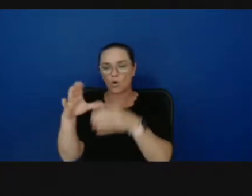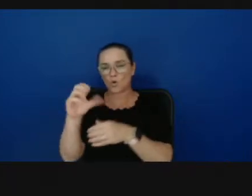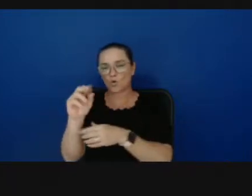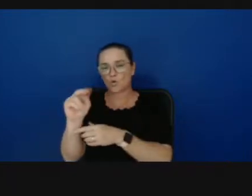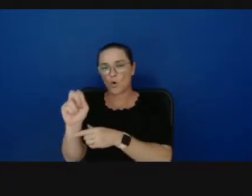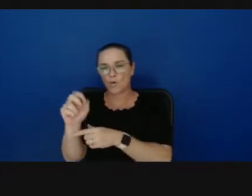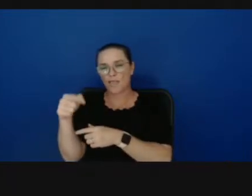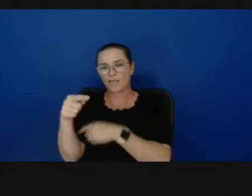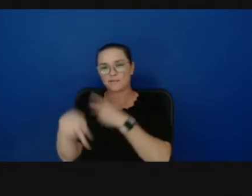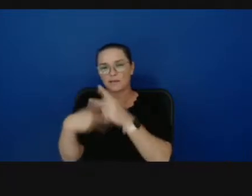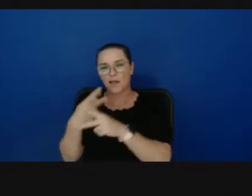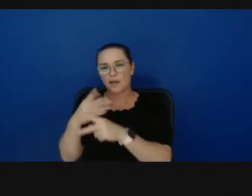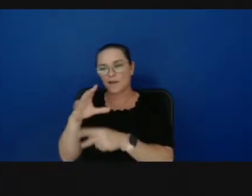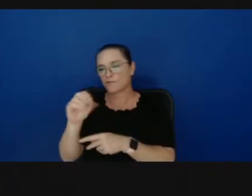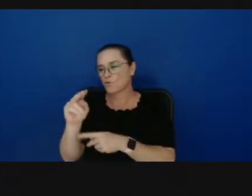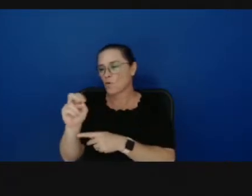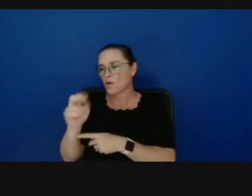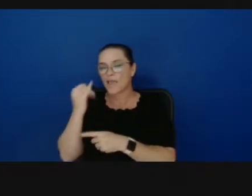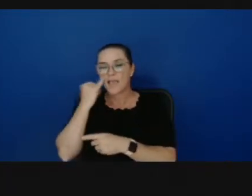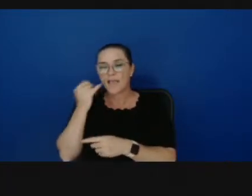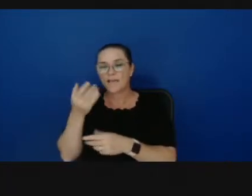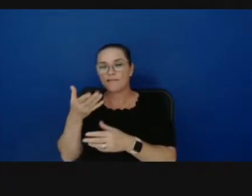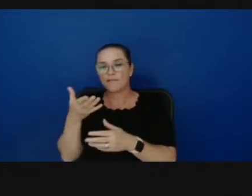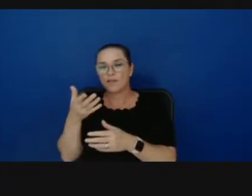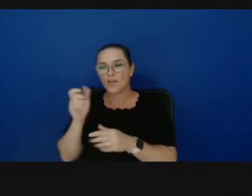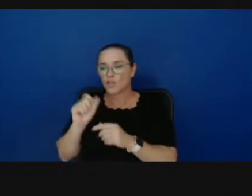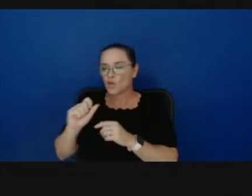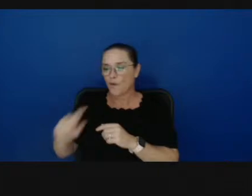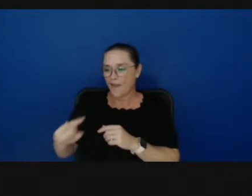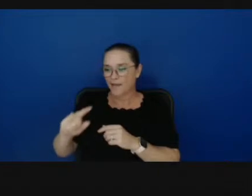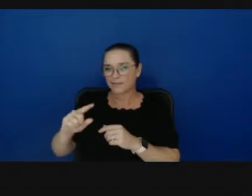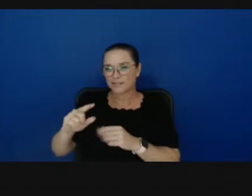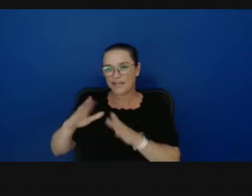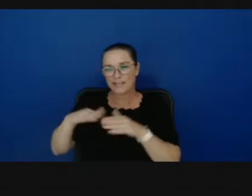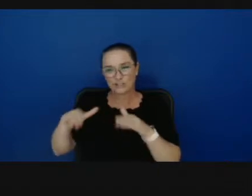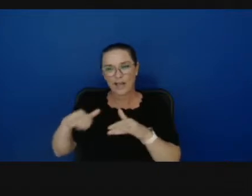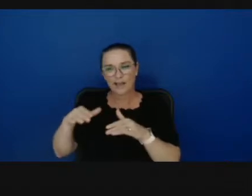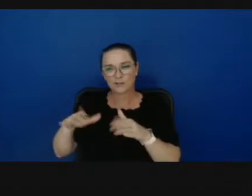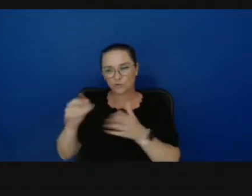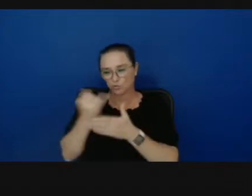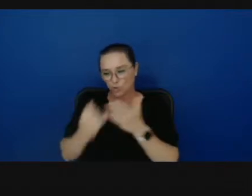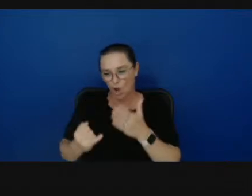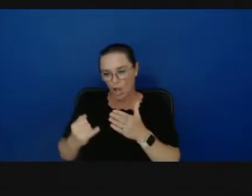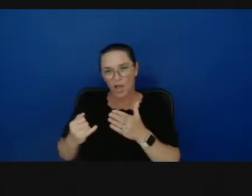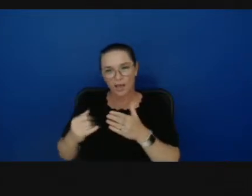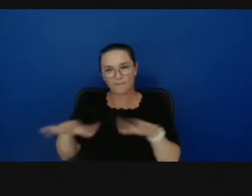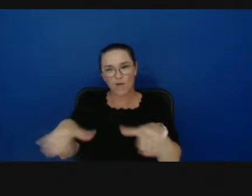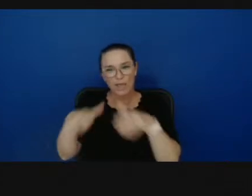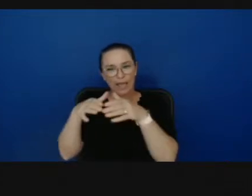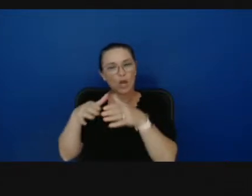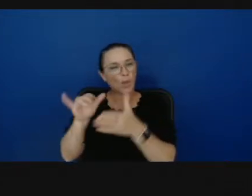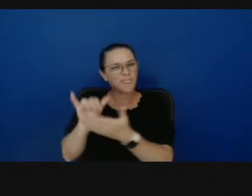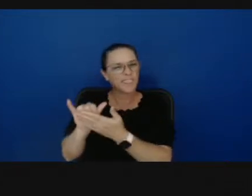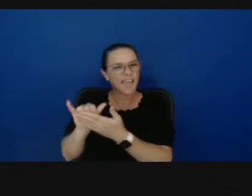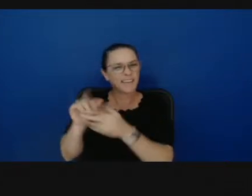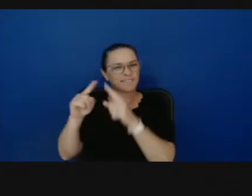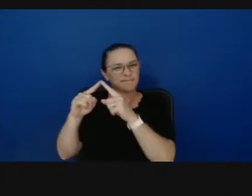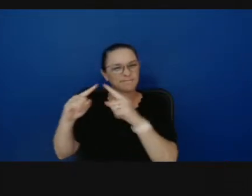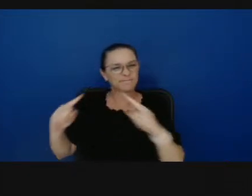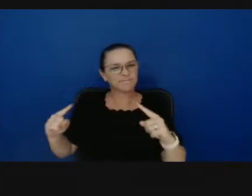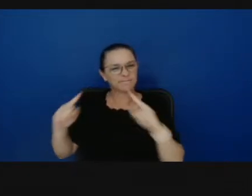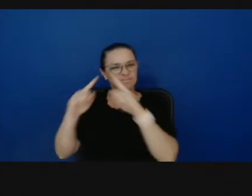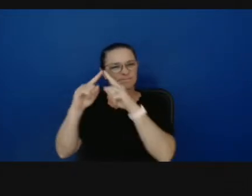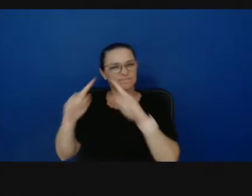cone that if you asked a small child to draw a volcano, they would probably draw up for you. It is now July